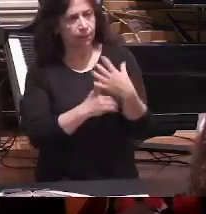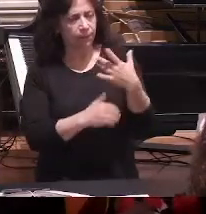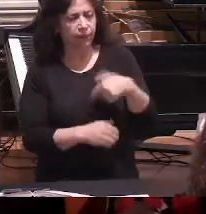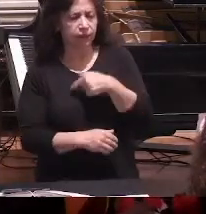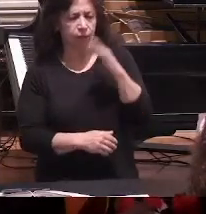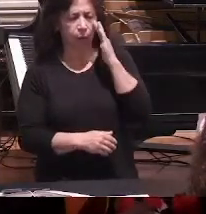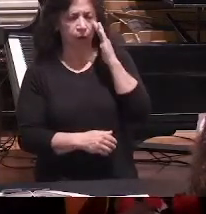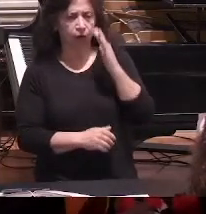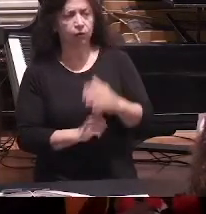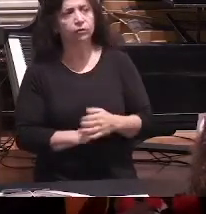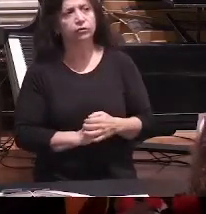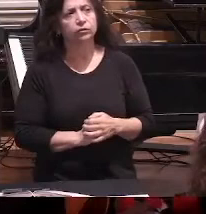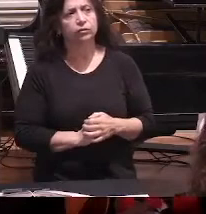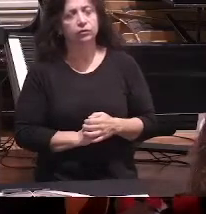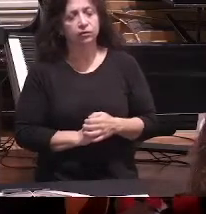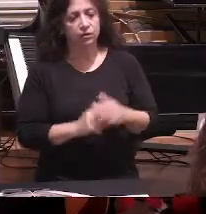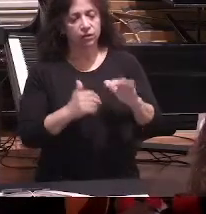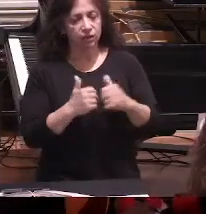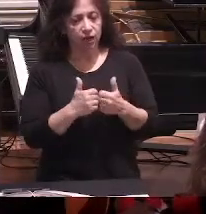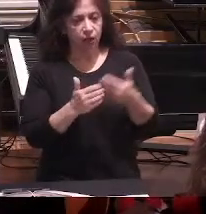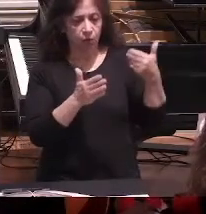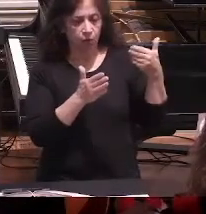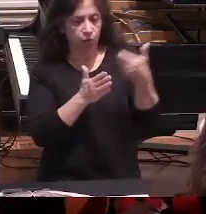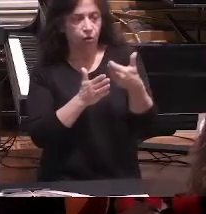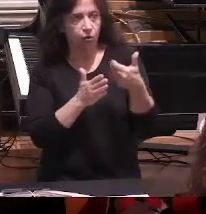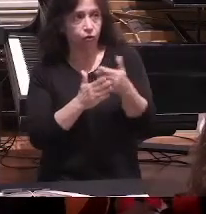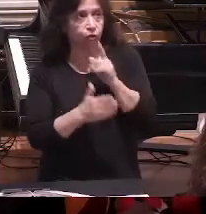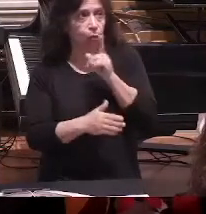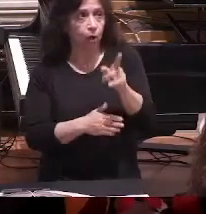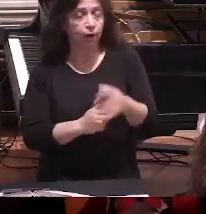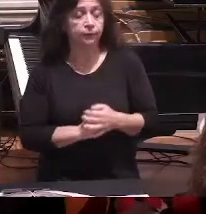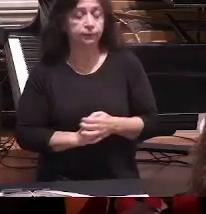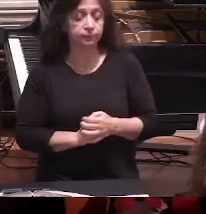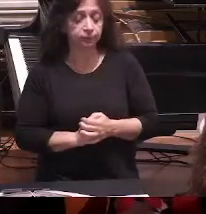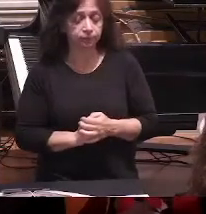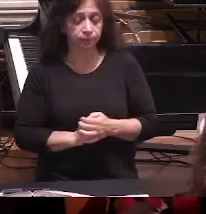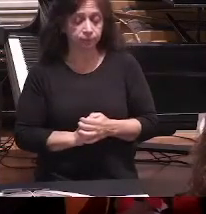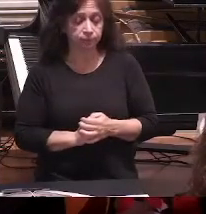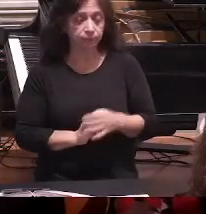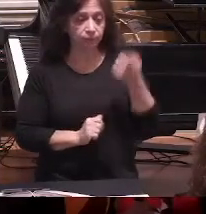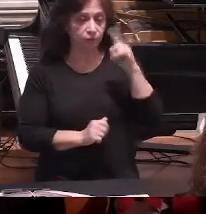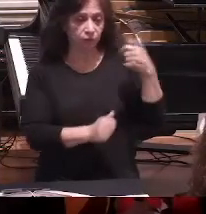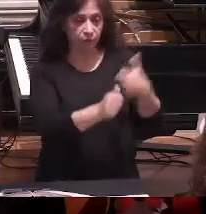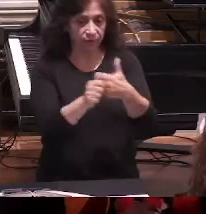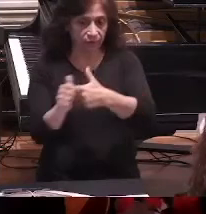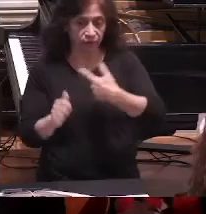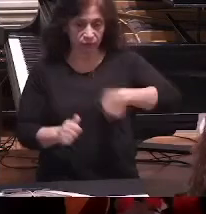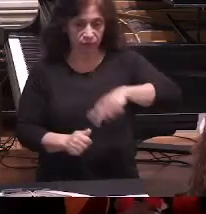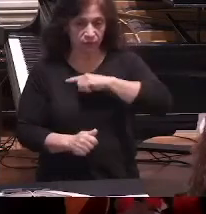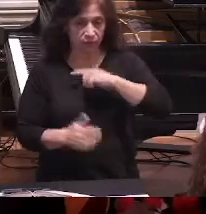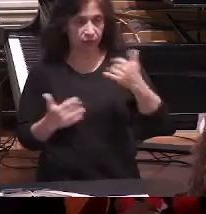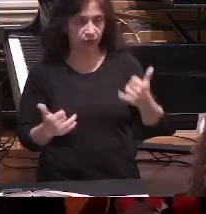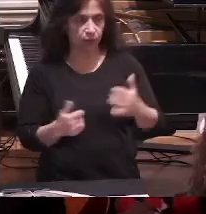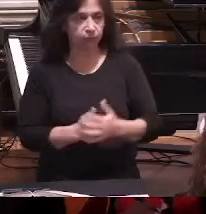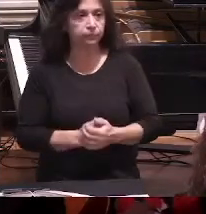aware of how very close you are to each and every one of us now.